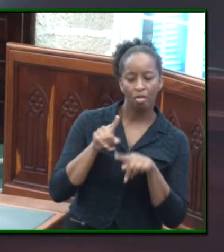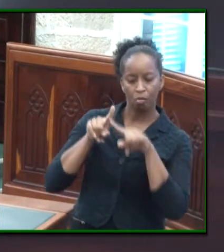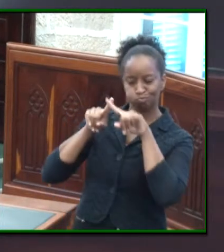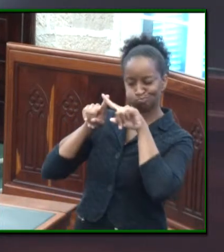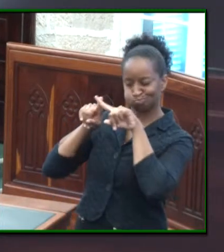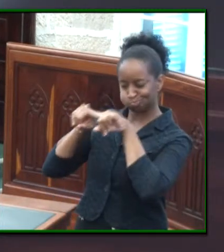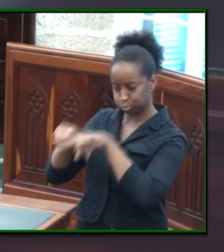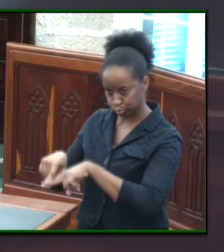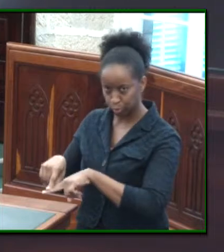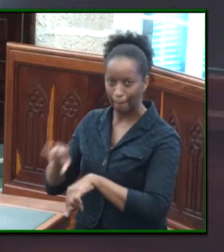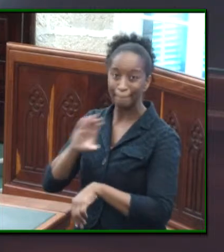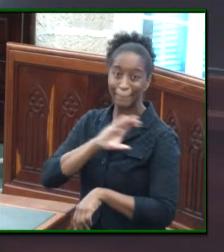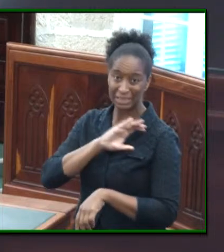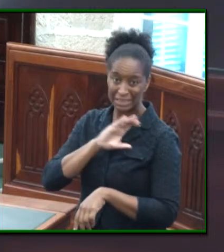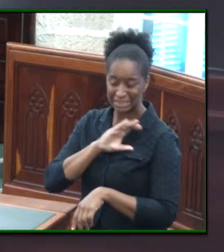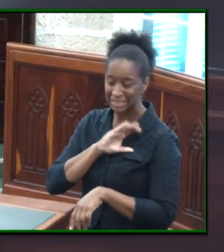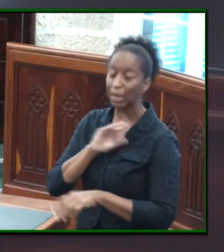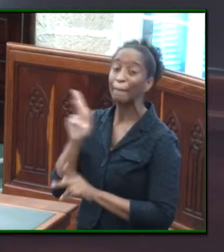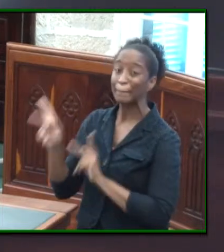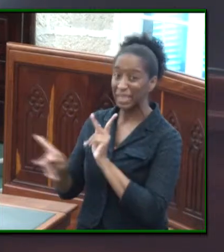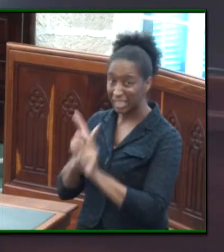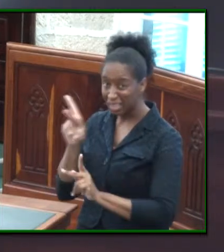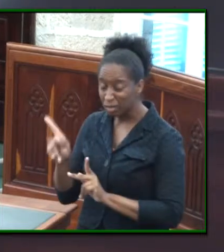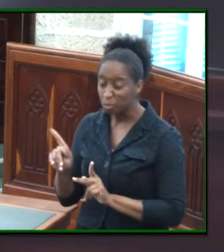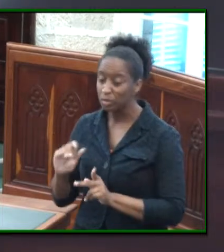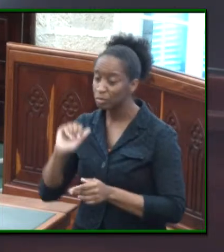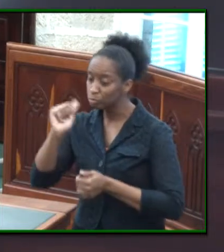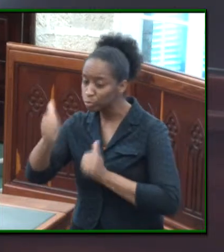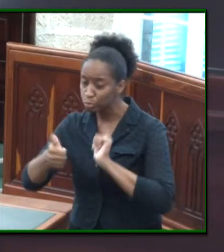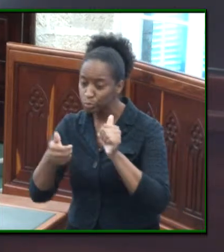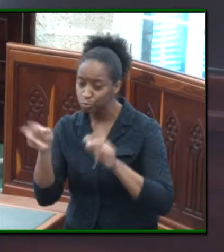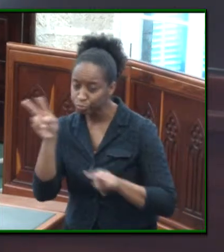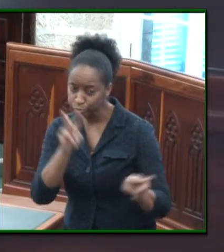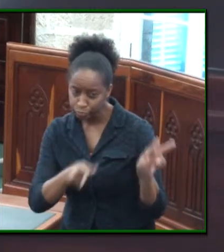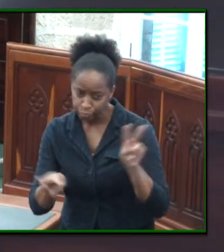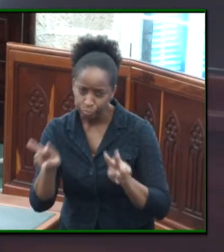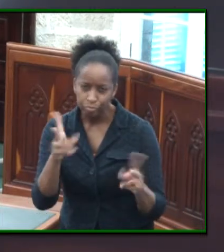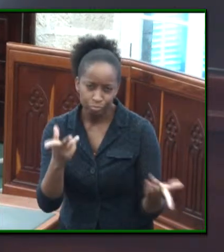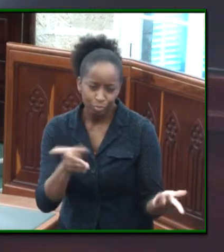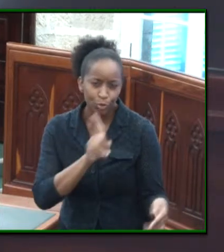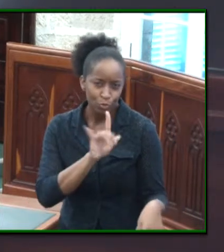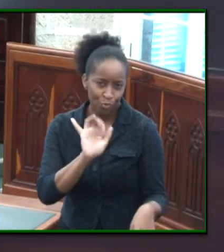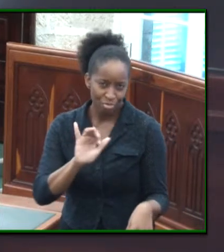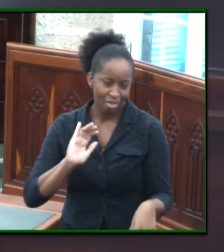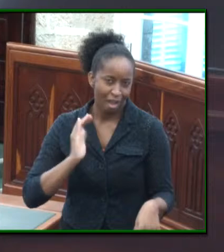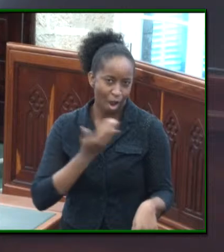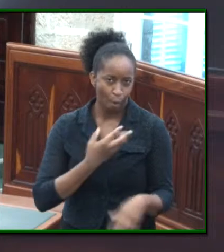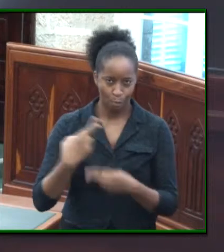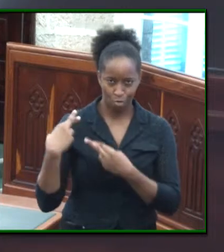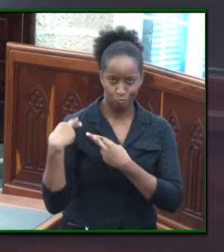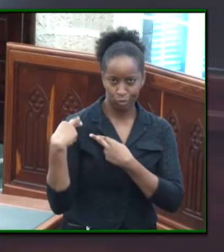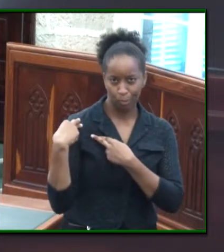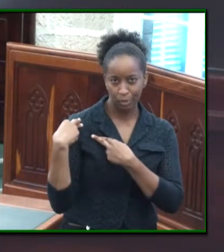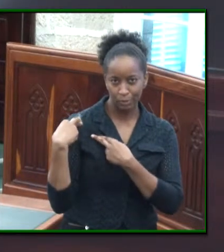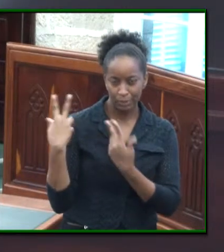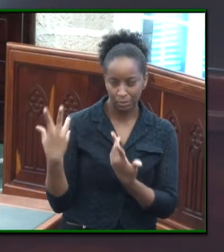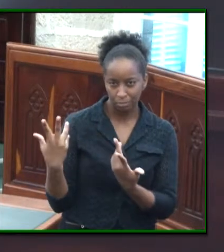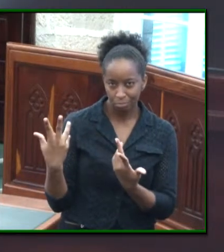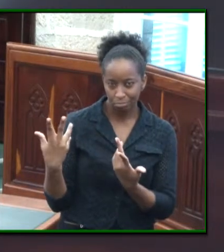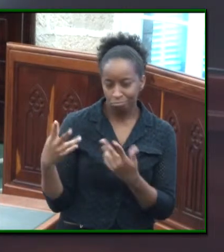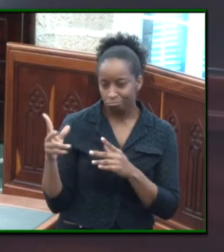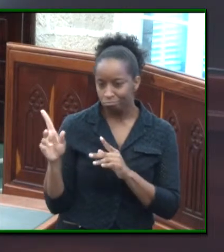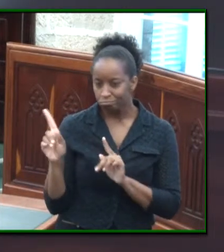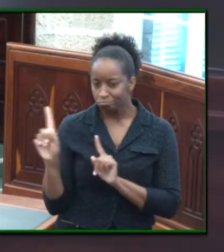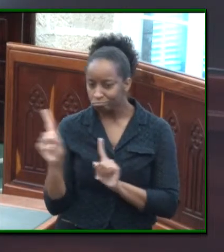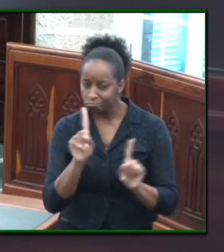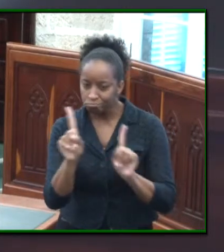that. But we have to get everyone working with us to prevent this problem from occurring.